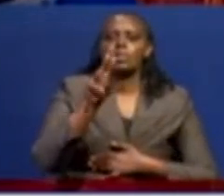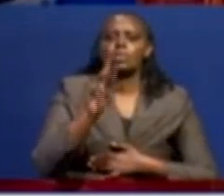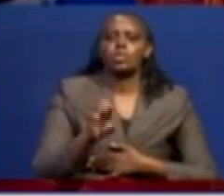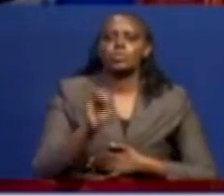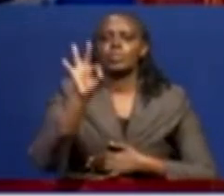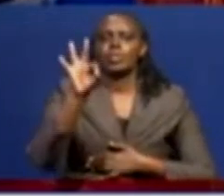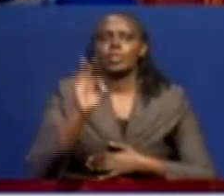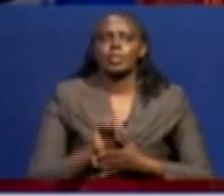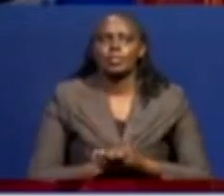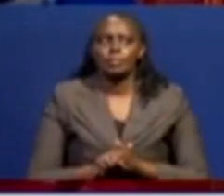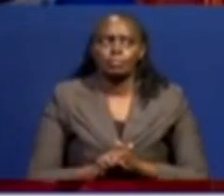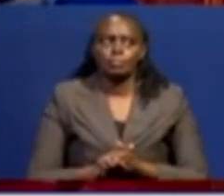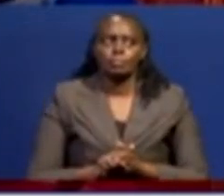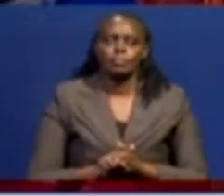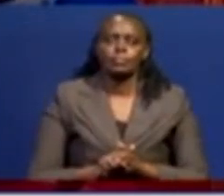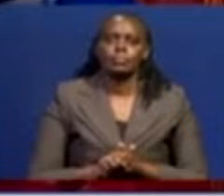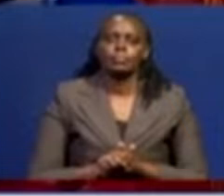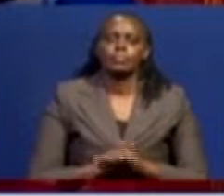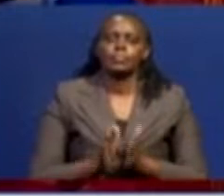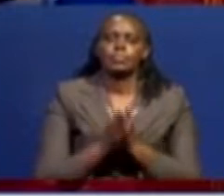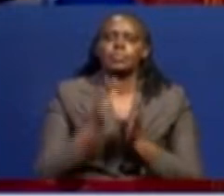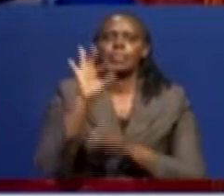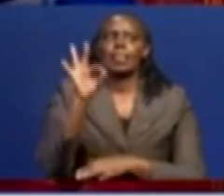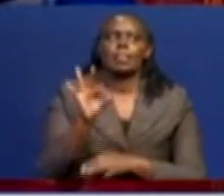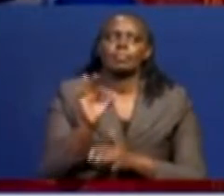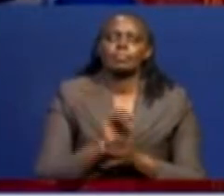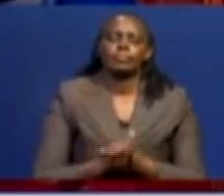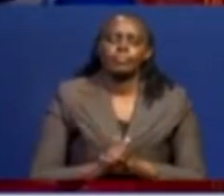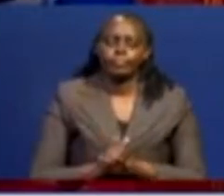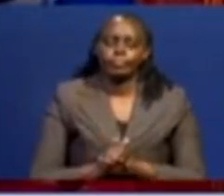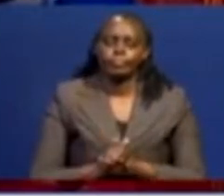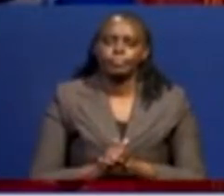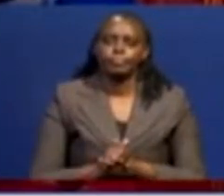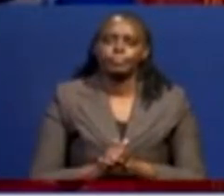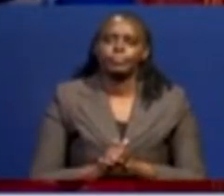volume 3, I beg your pardon.